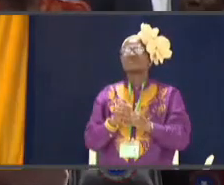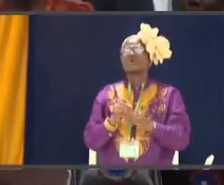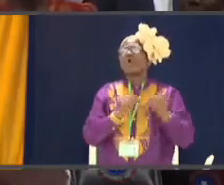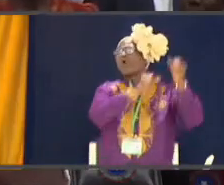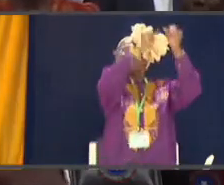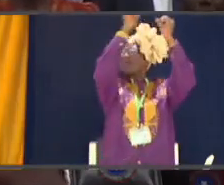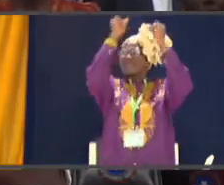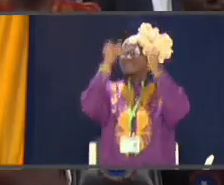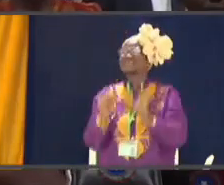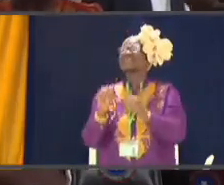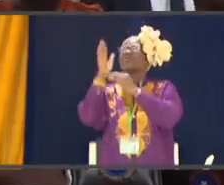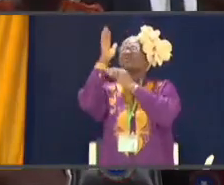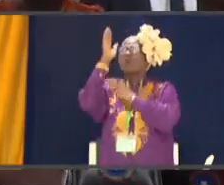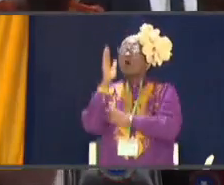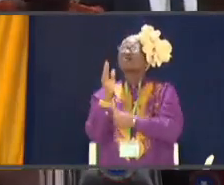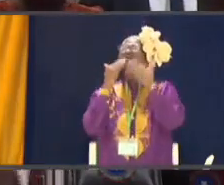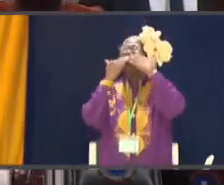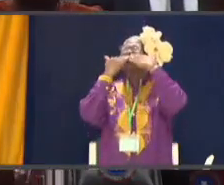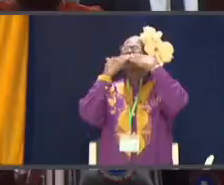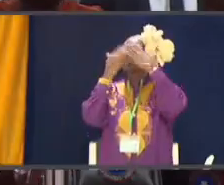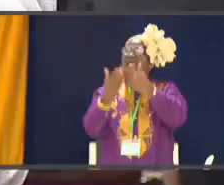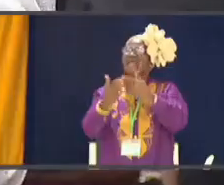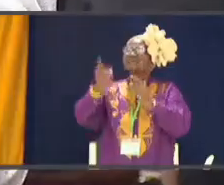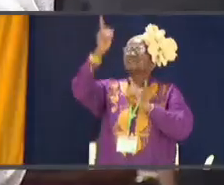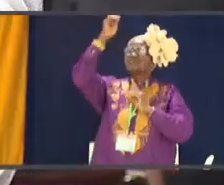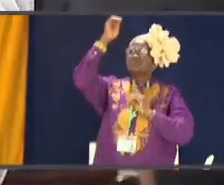Almighty God, thank you.